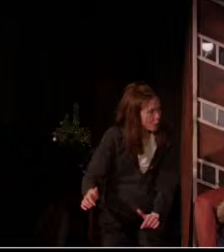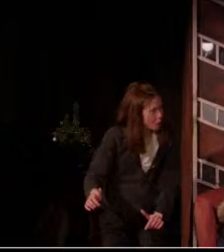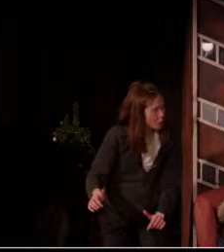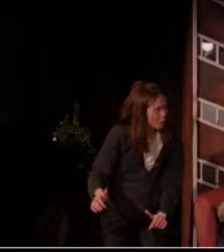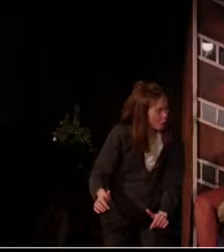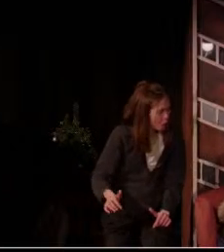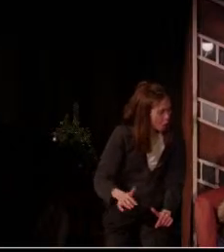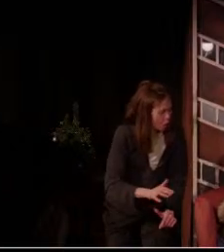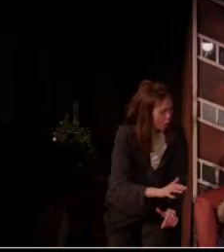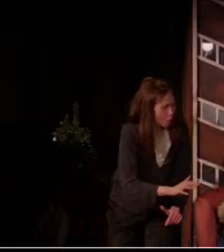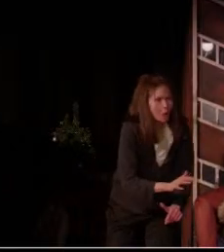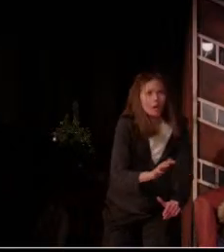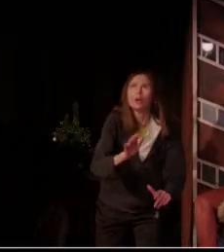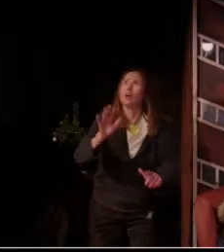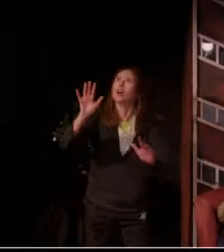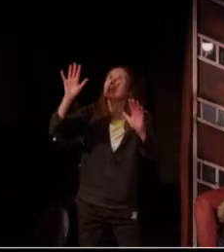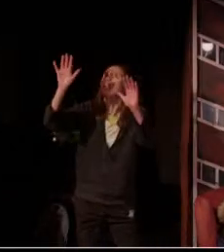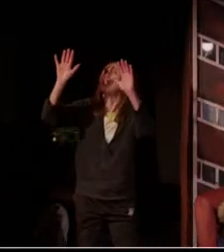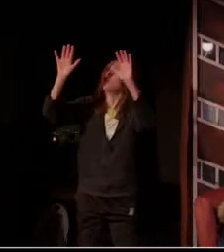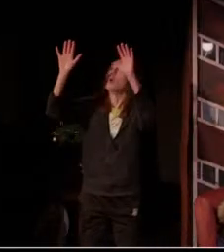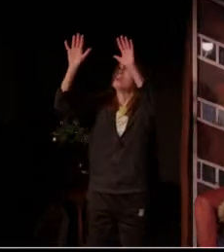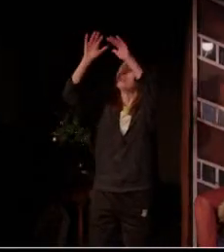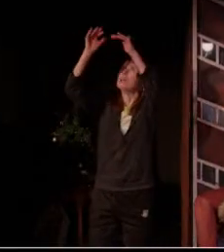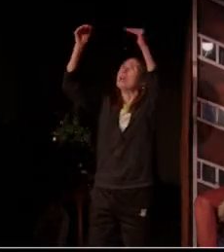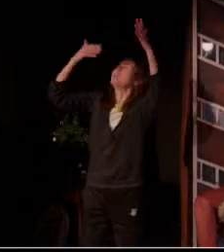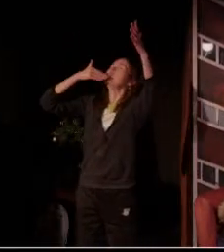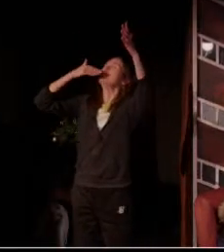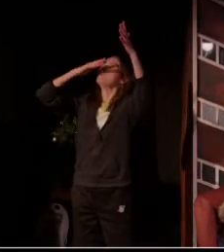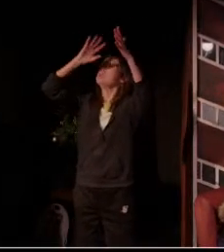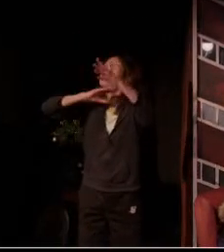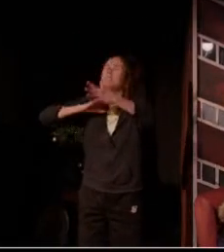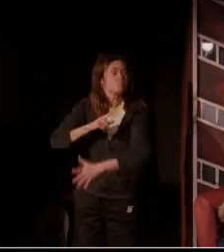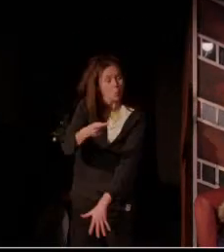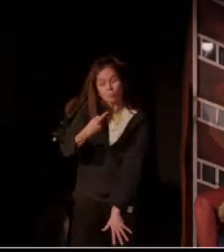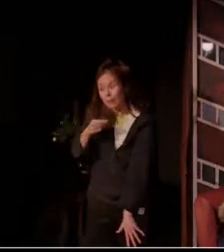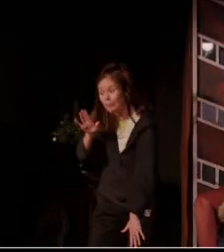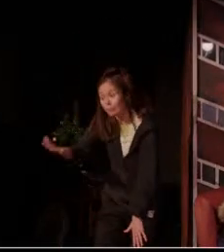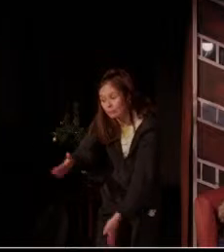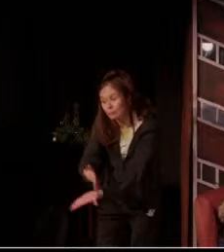The higher powers forbid it. Oh, I say she's dead.